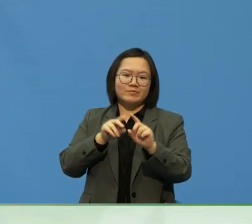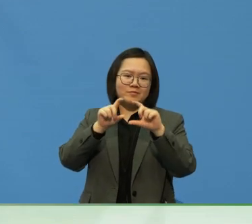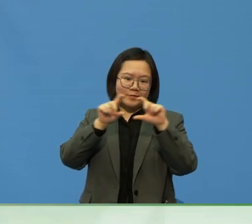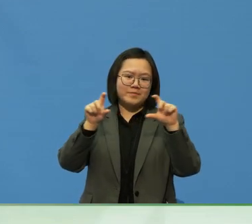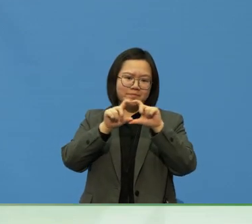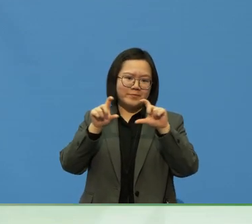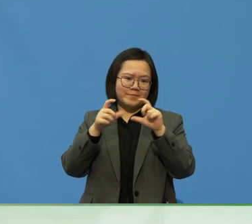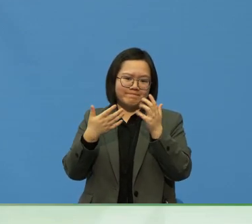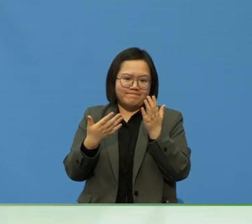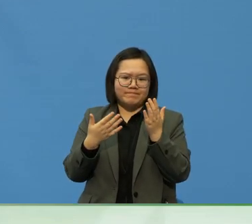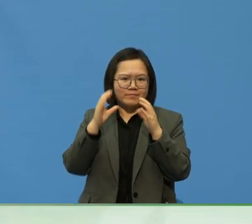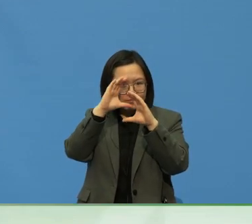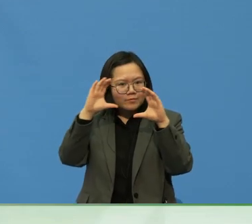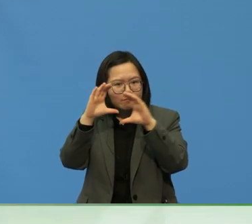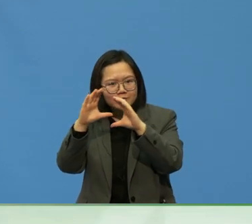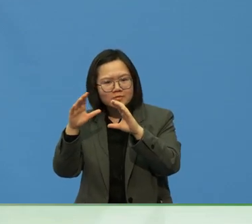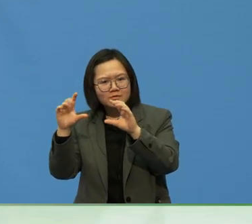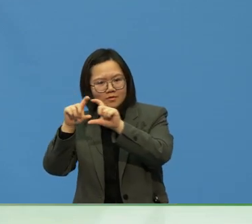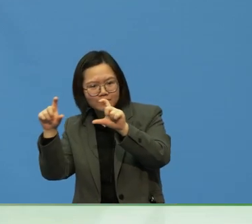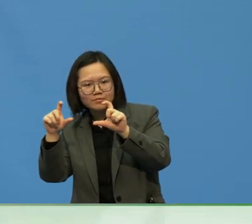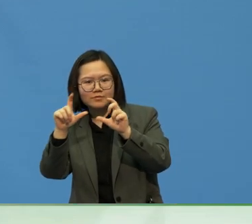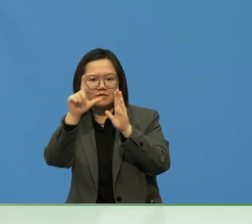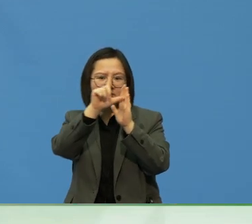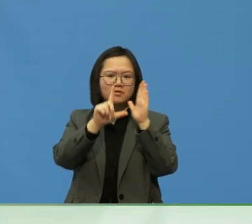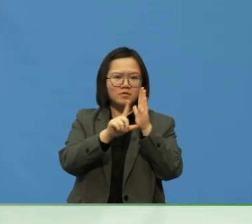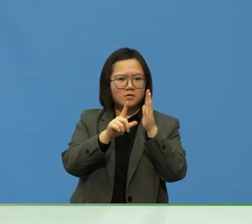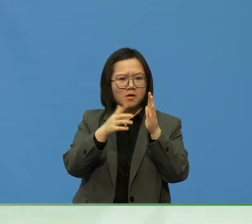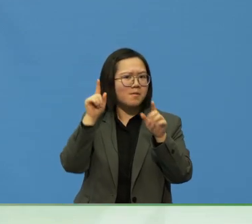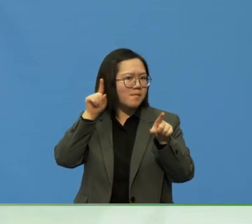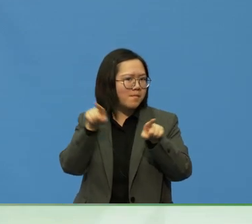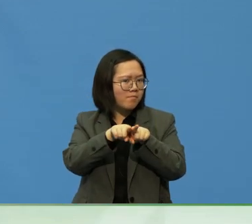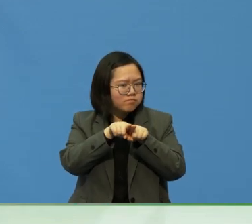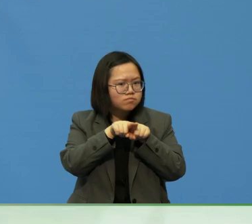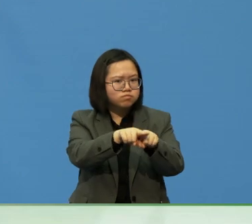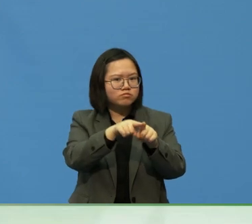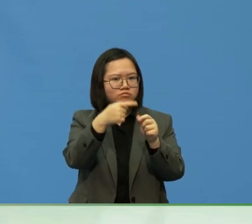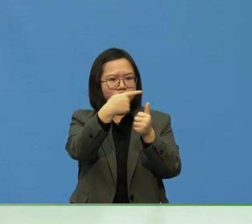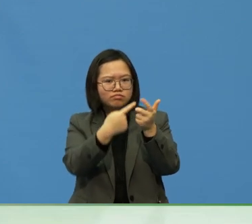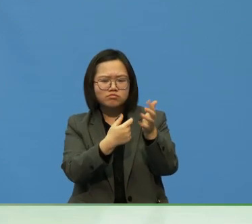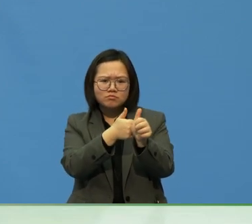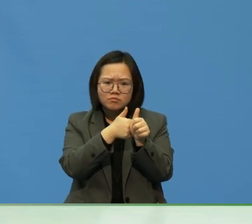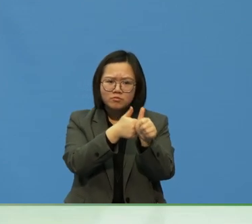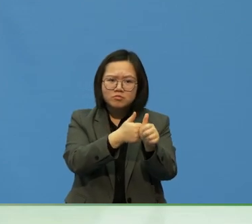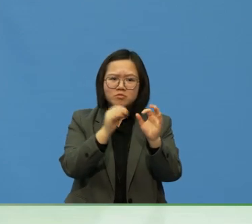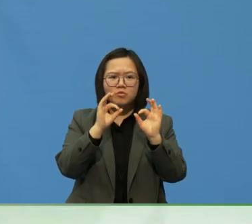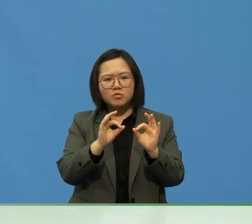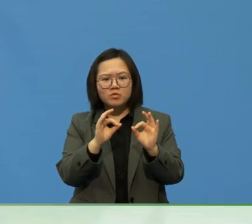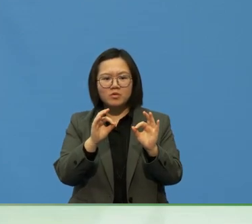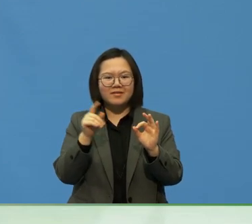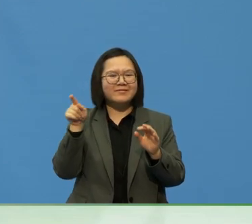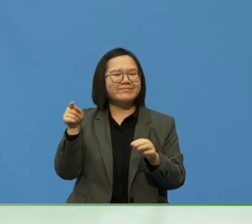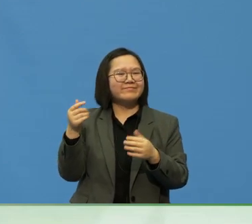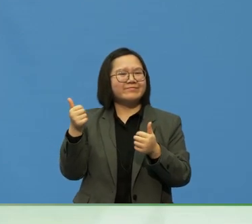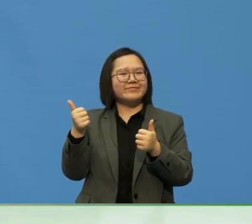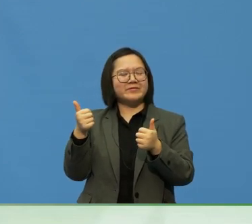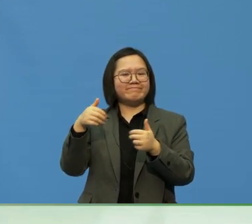inadequate national law, you end up with inadequate solutions. And that the more as a community we have clear